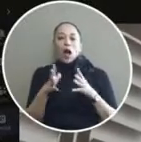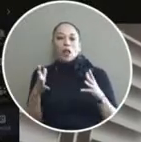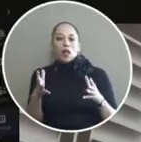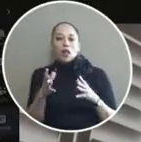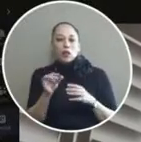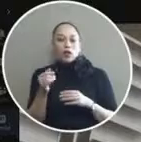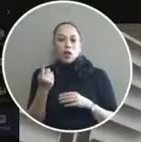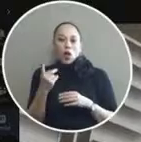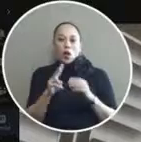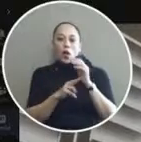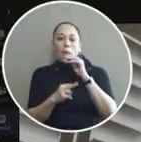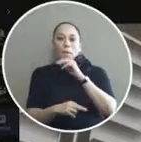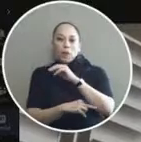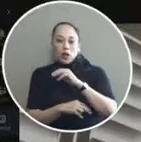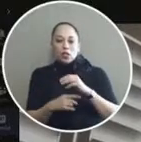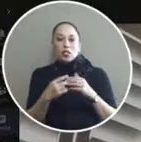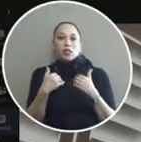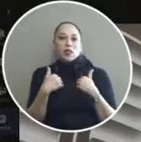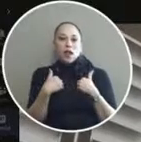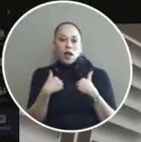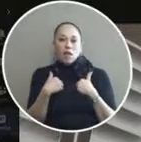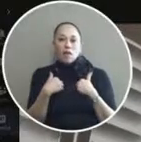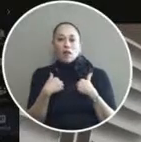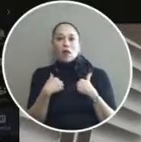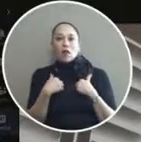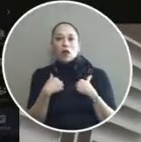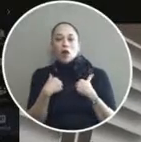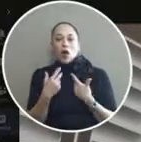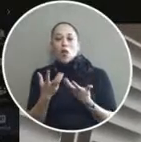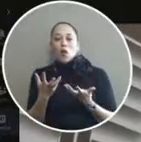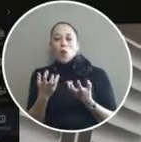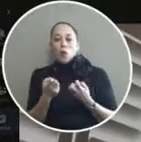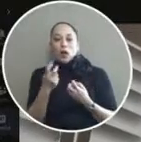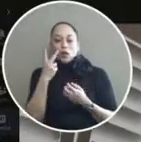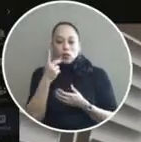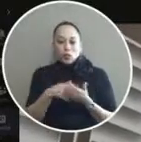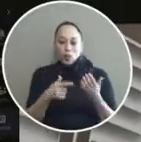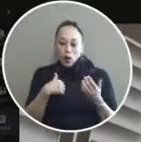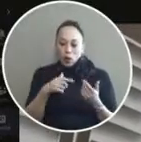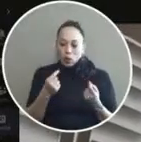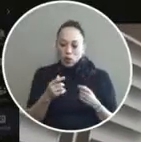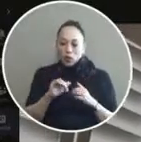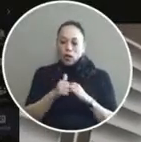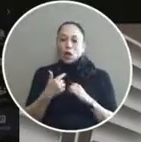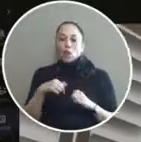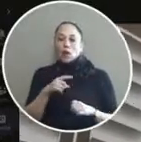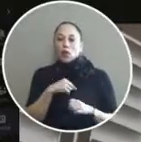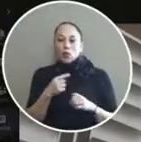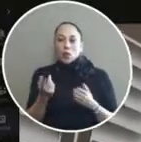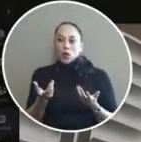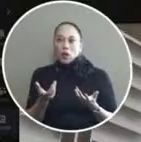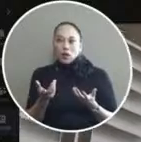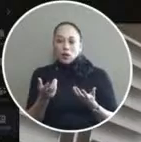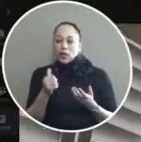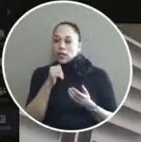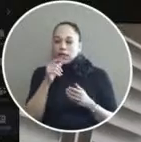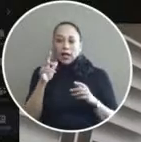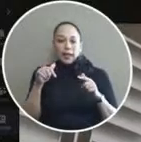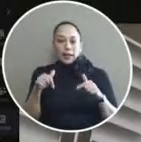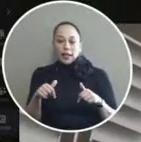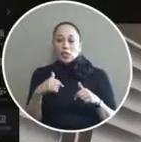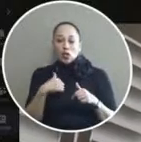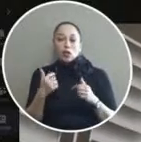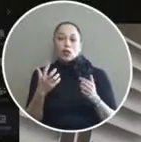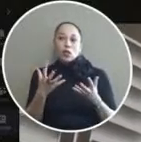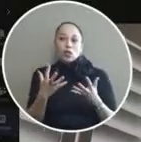other bridges have wanted to come see what we're doing, how we're doing it, because they're not reporting like this. So I